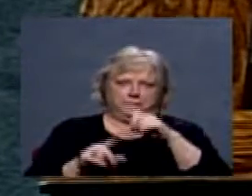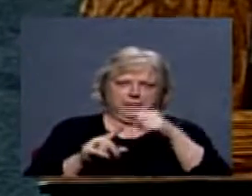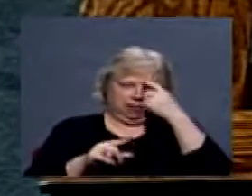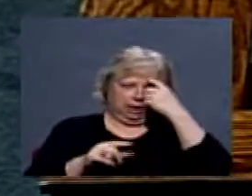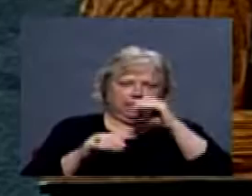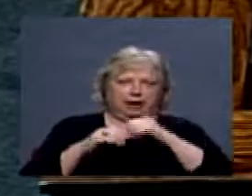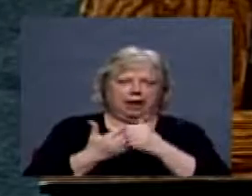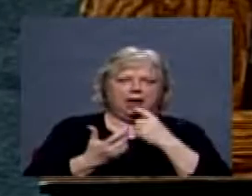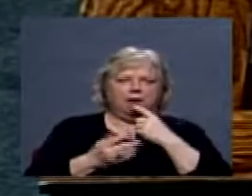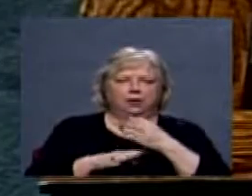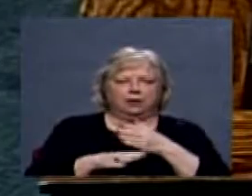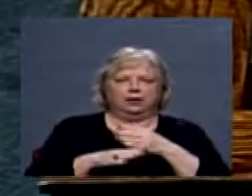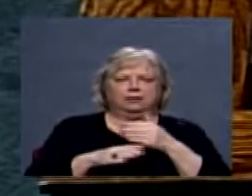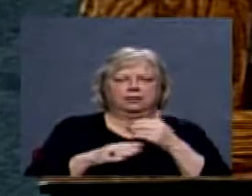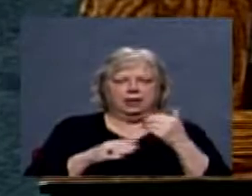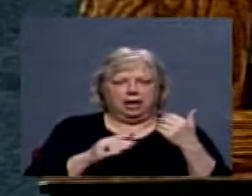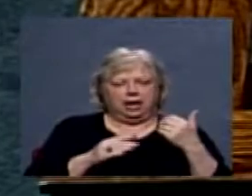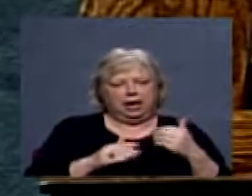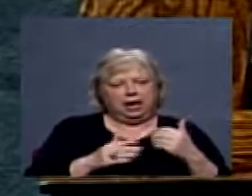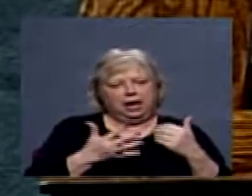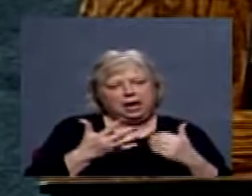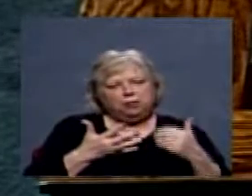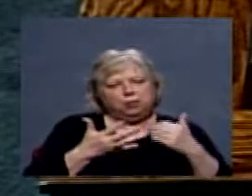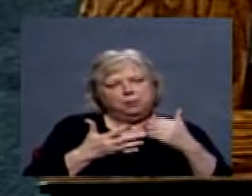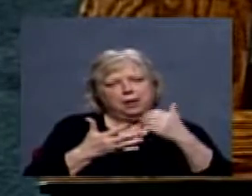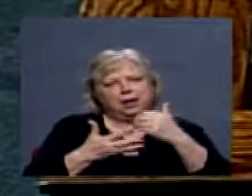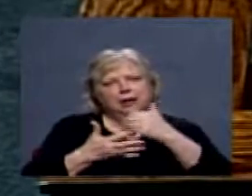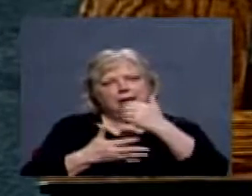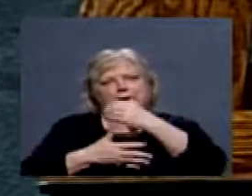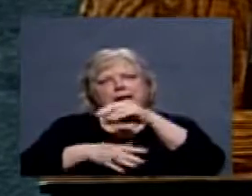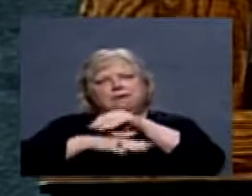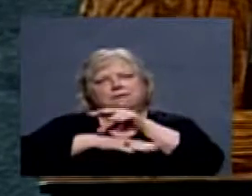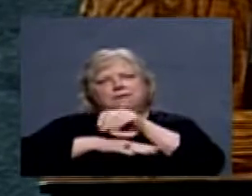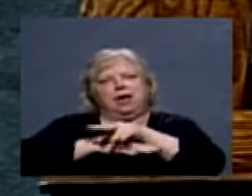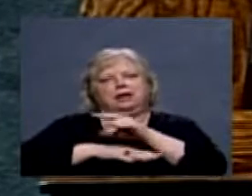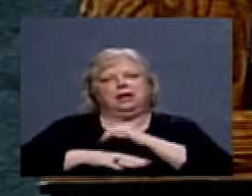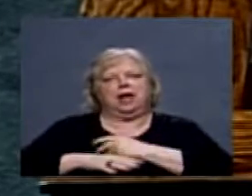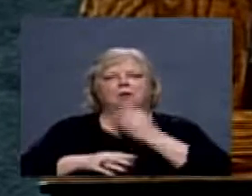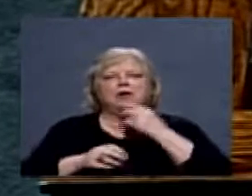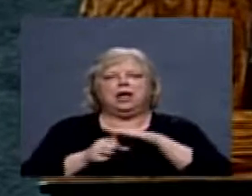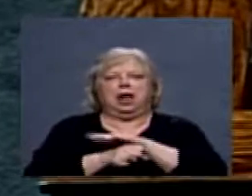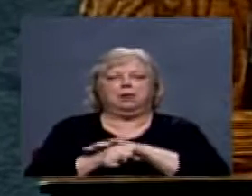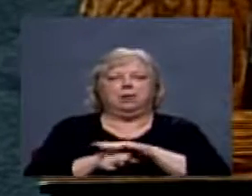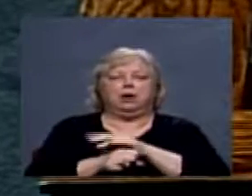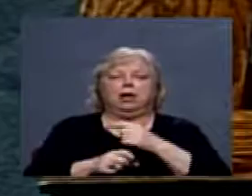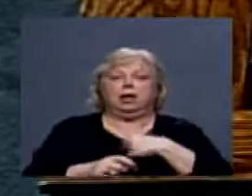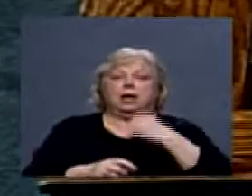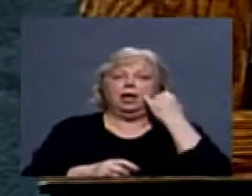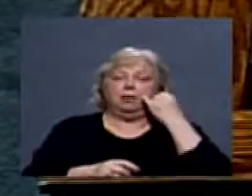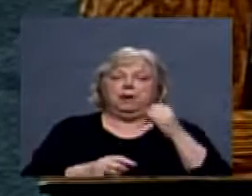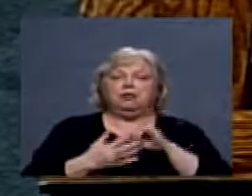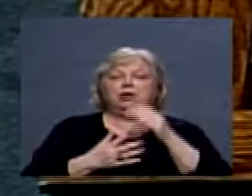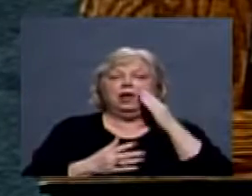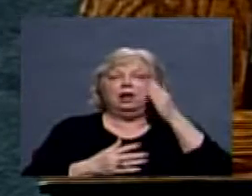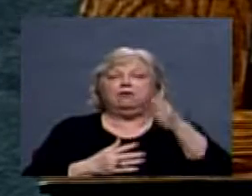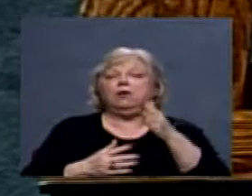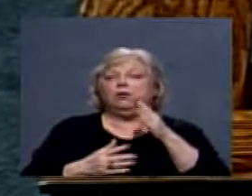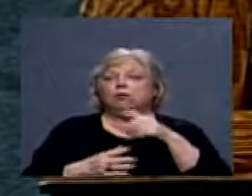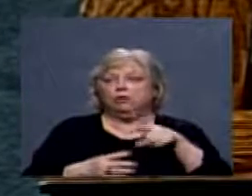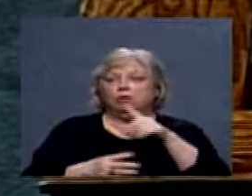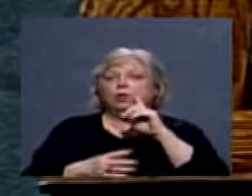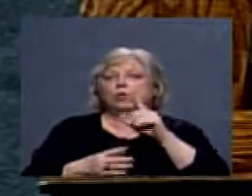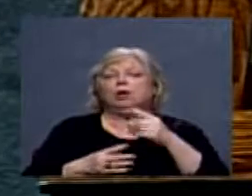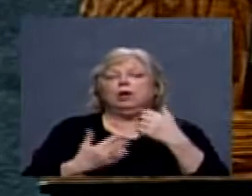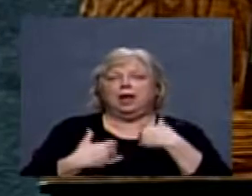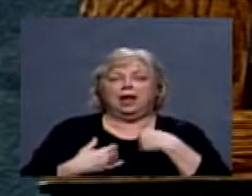neighborhood over time. And I can't imagine that this would be the last one that's brought before you. So please help us now and